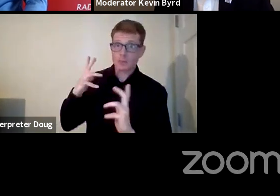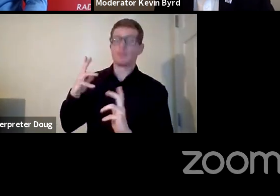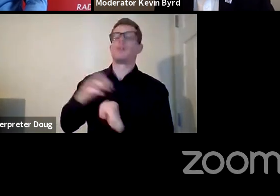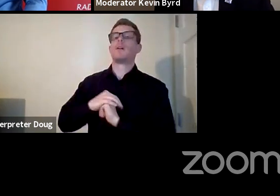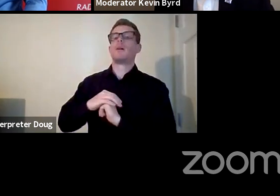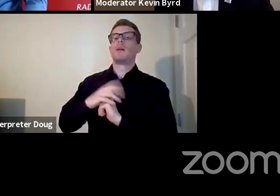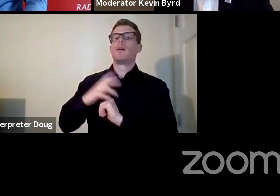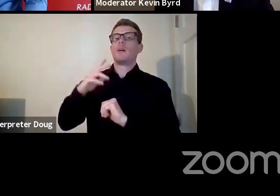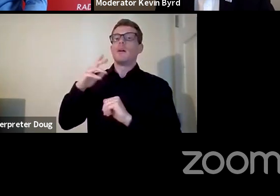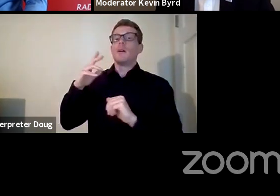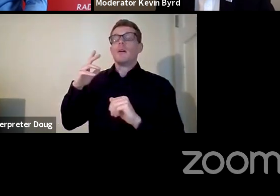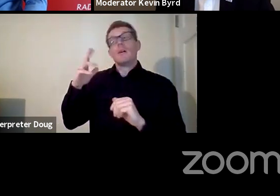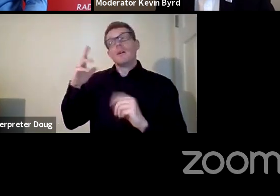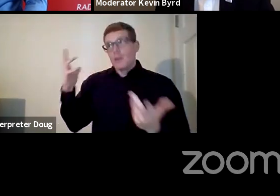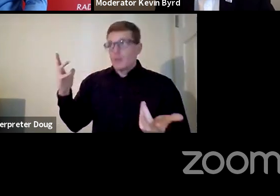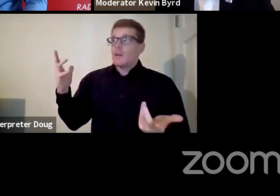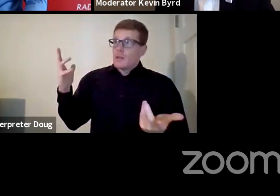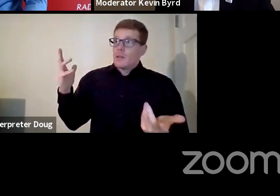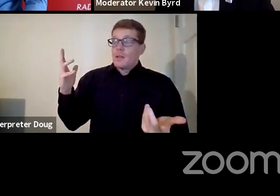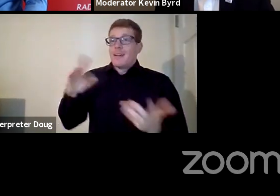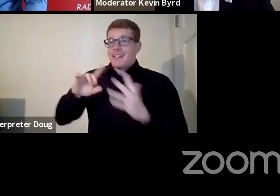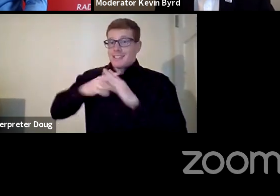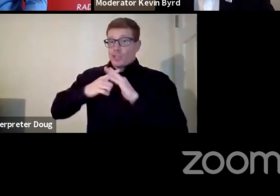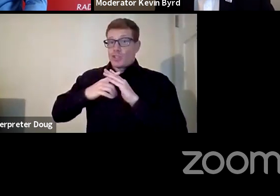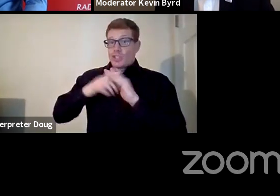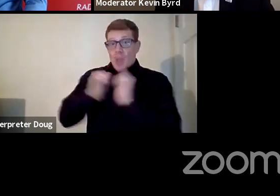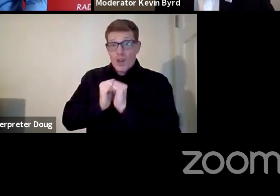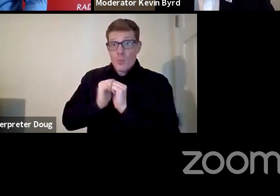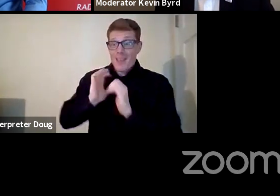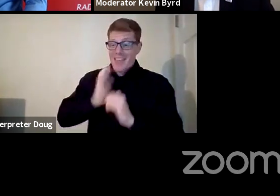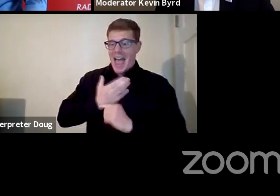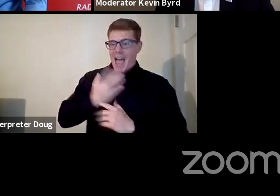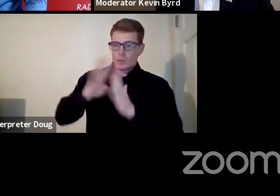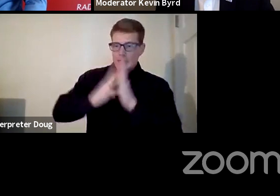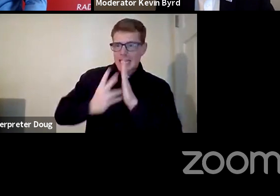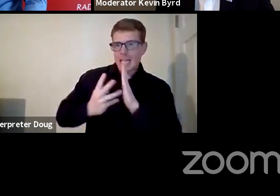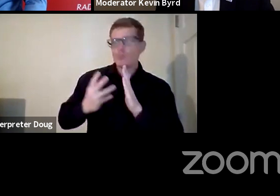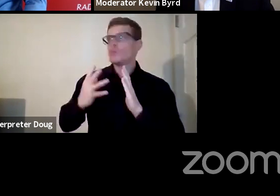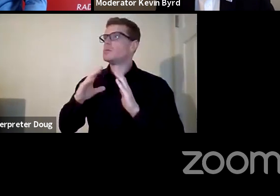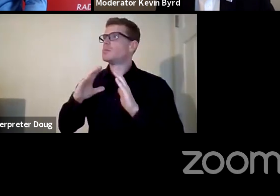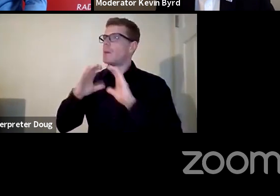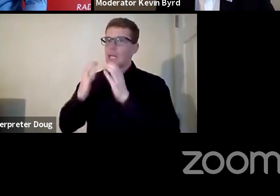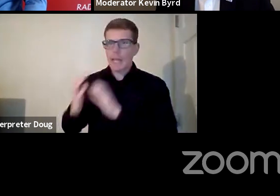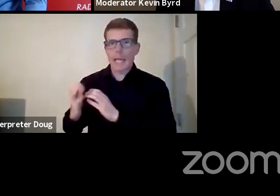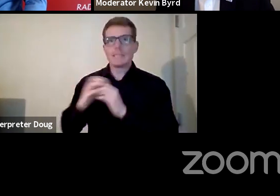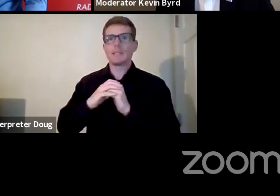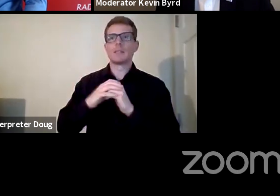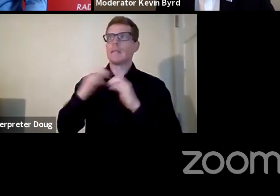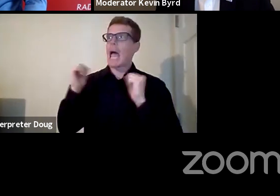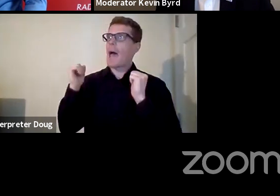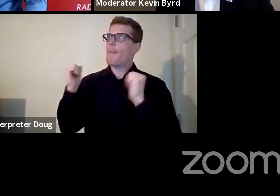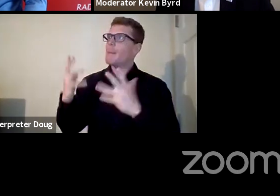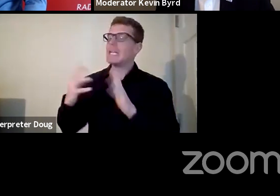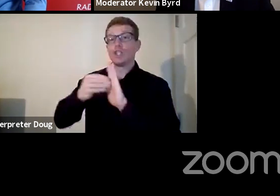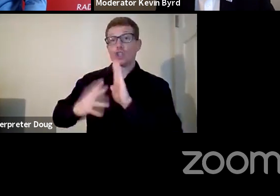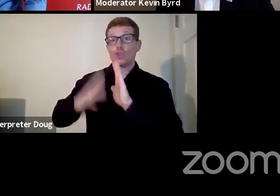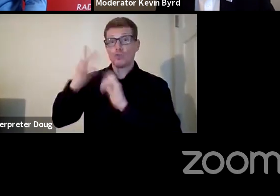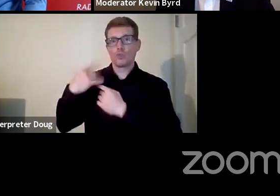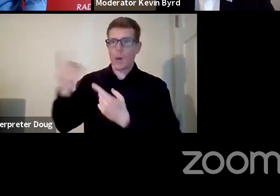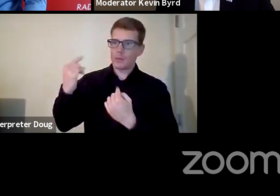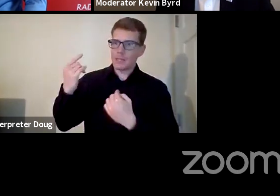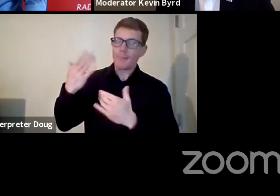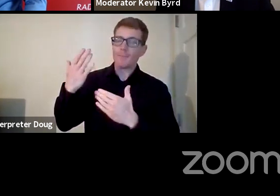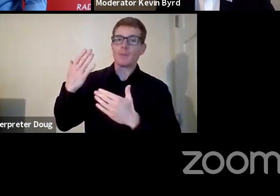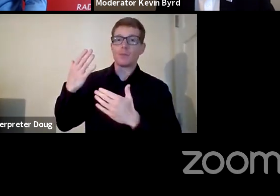with our schedule and thinking about our courses and, you know, how many students are going to be on campus at any given time,